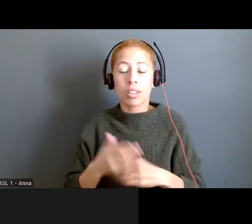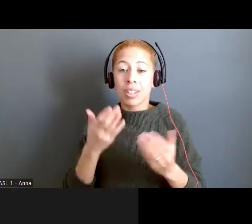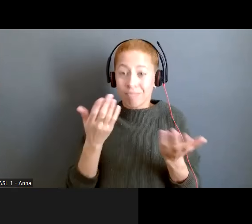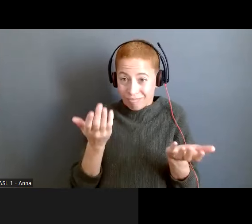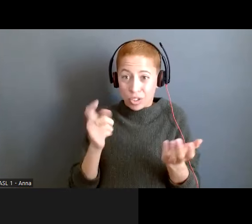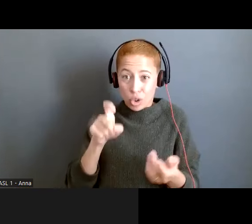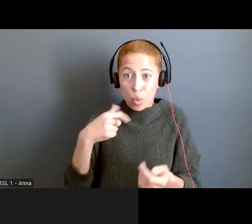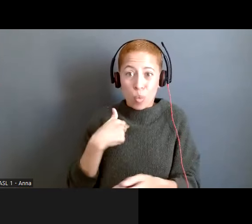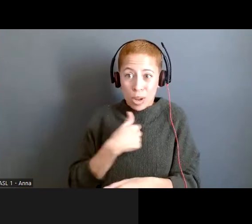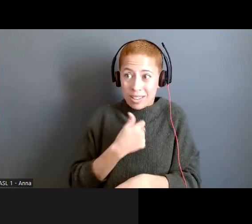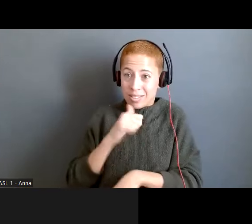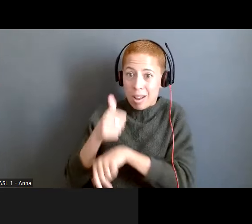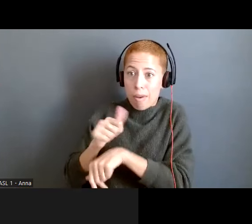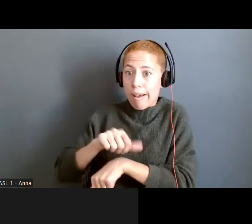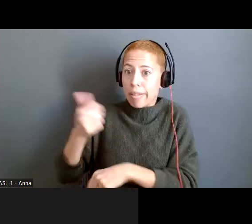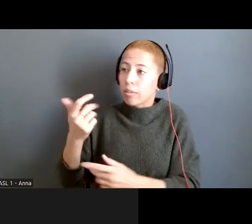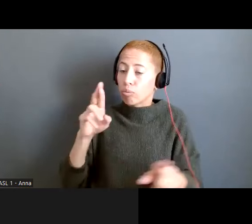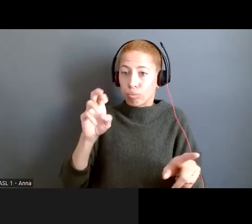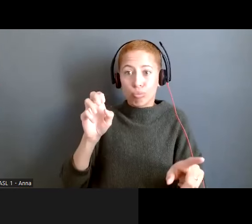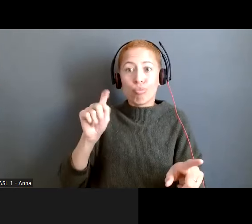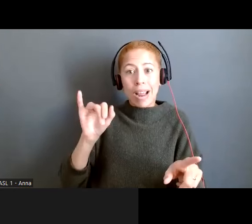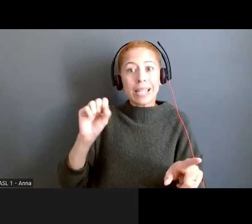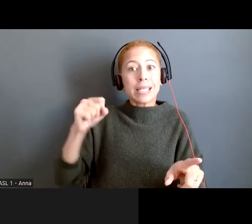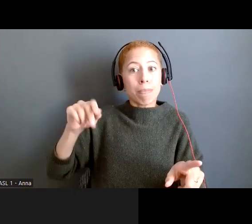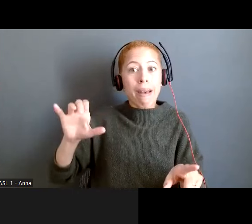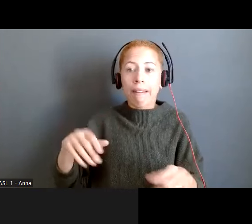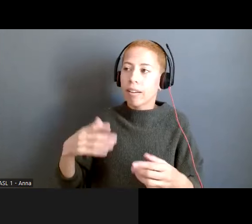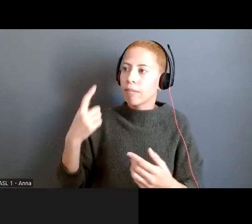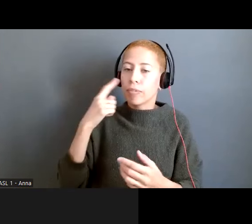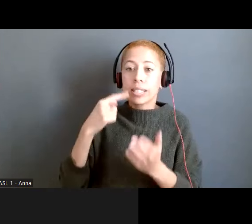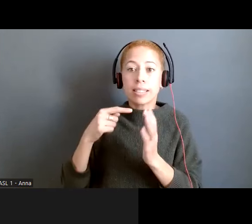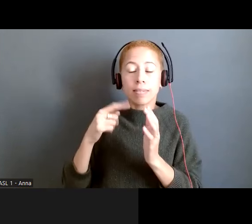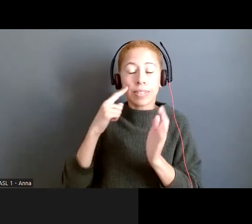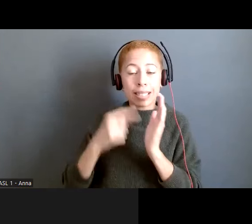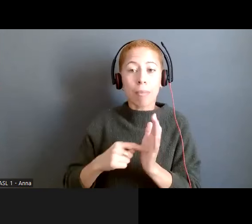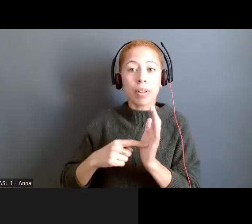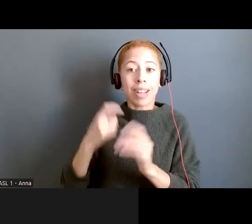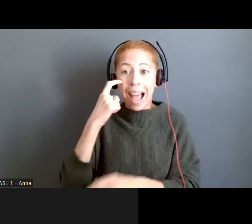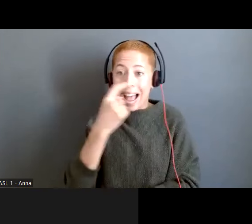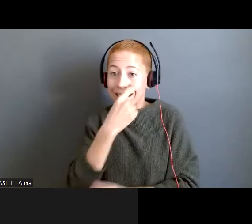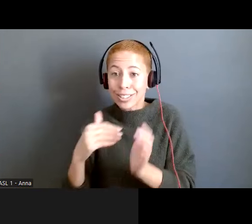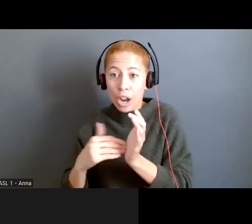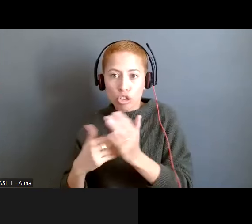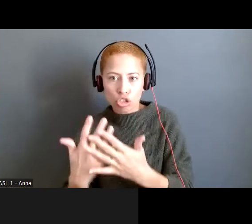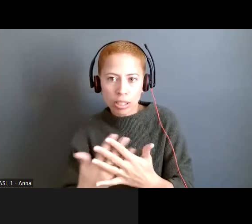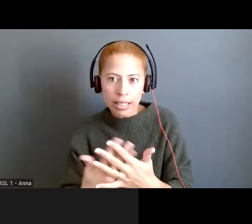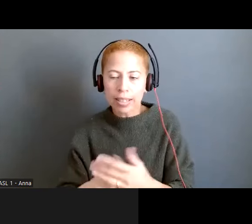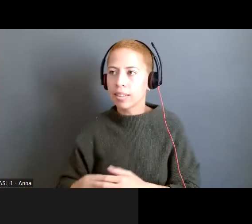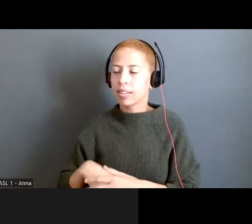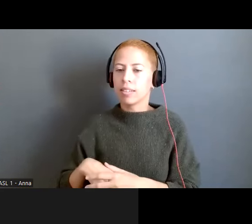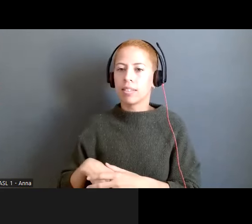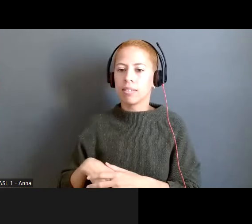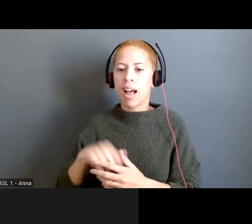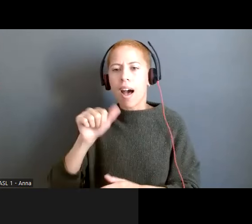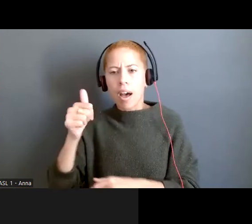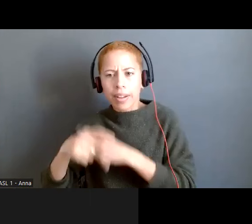is what Laura was talking about, having optometrists start to screen. And then the Alzheimer Society doing some high-level screening to identify